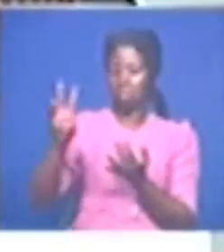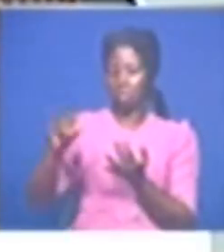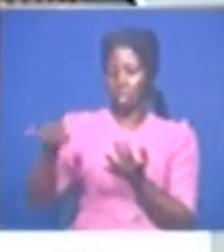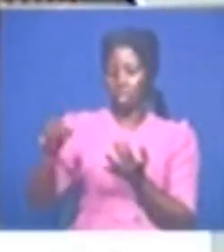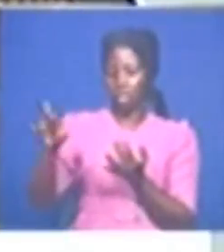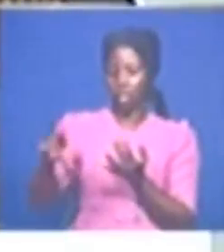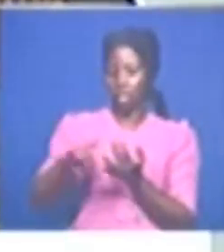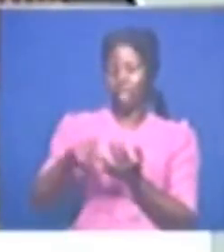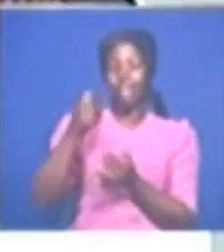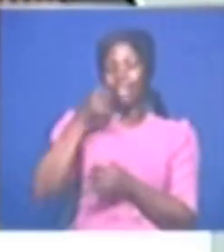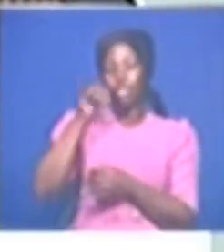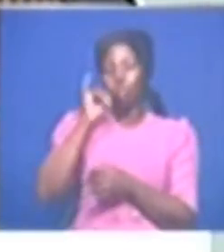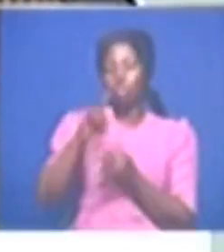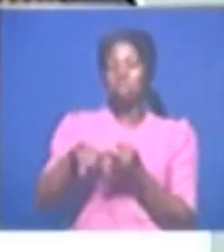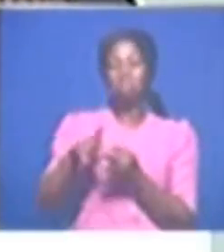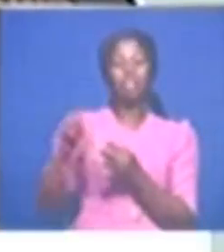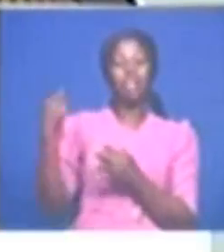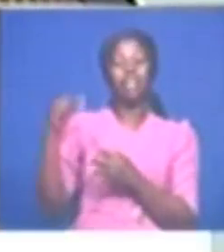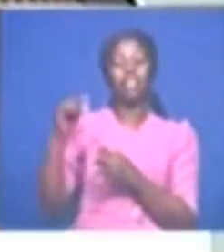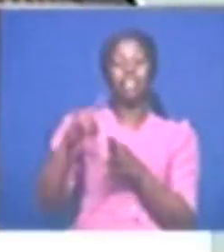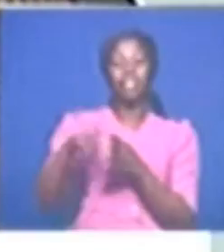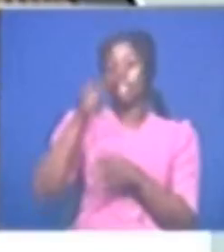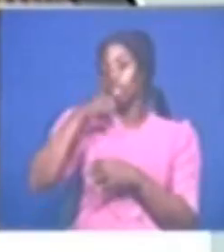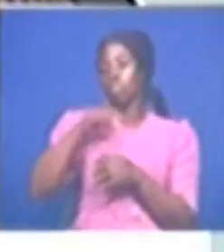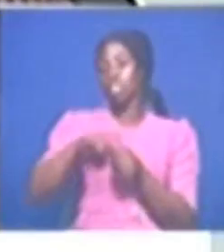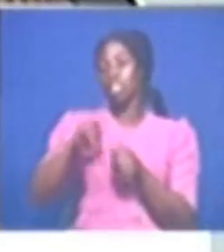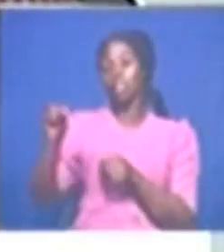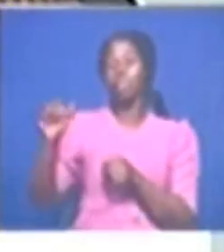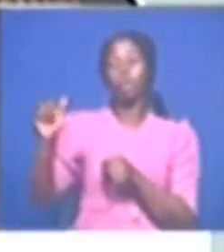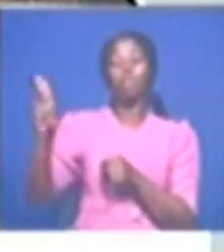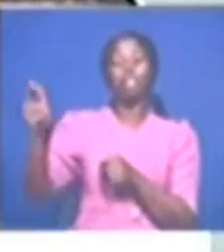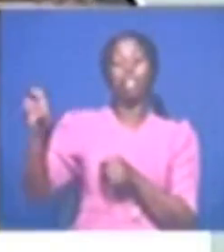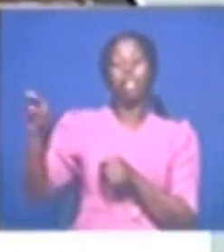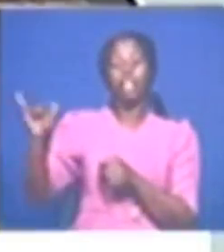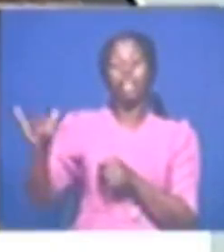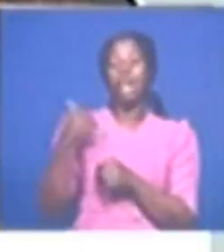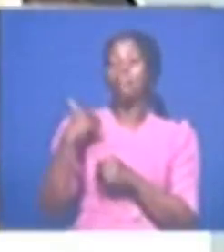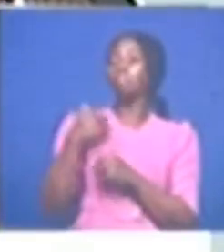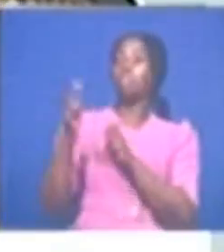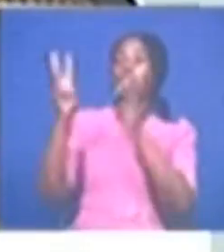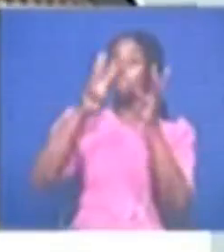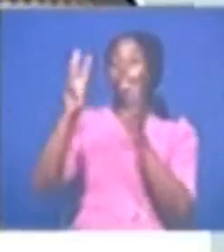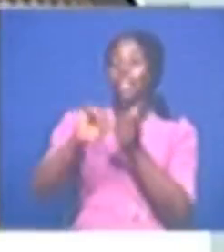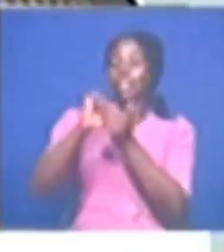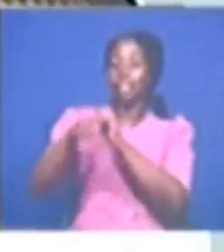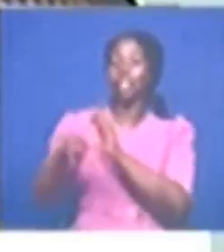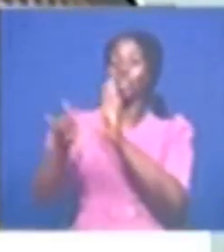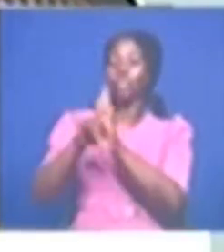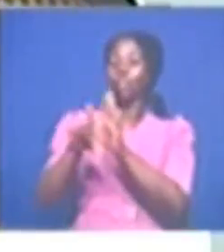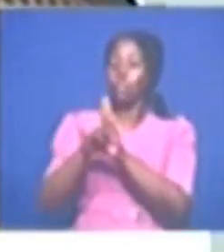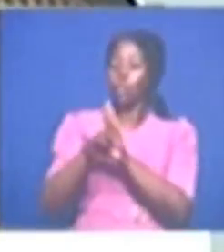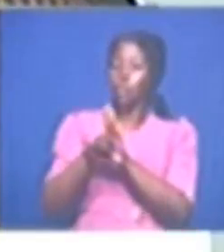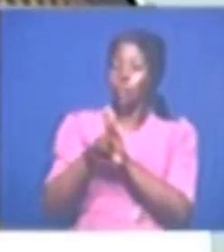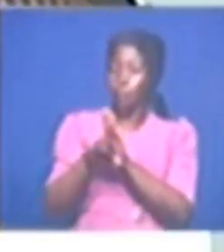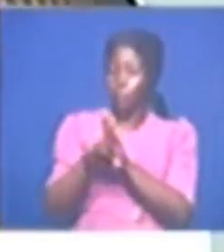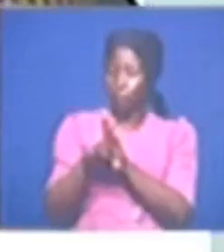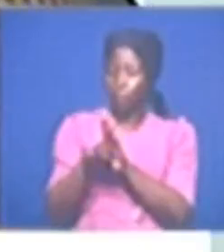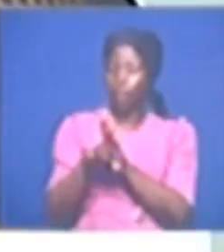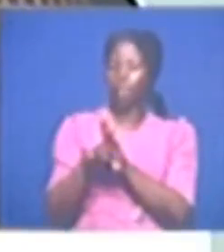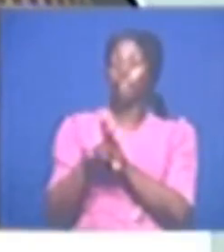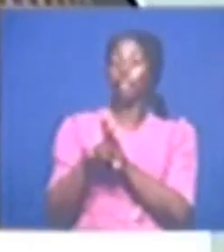Makueni, already have a climate change legislation. So for me, that is already done. What we need to do What about